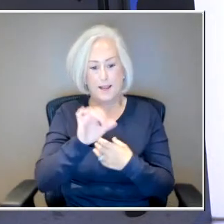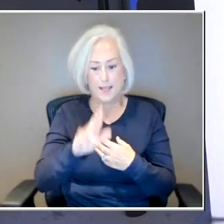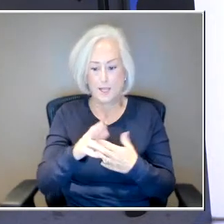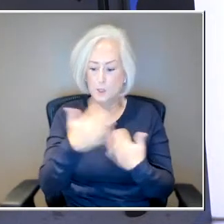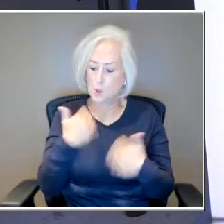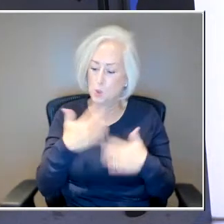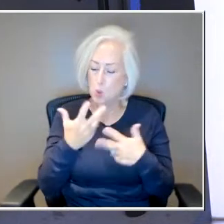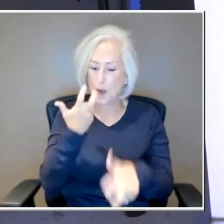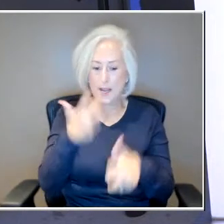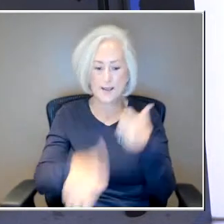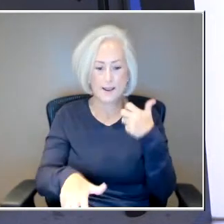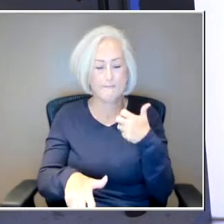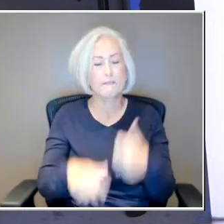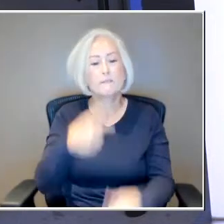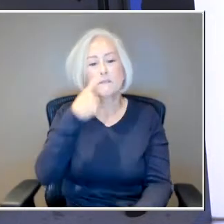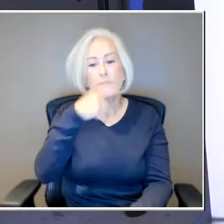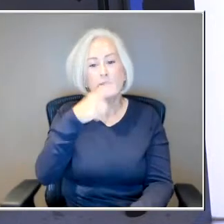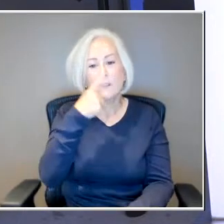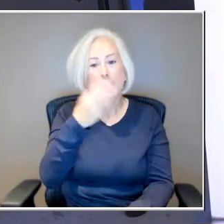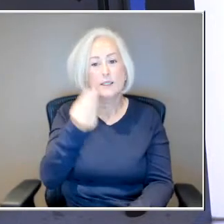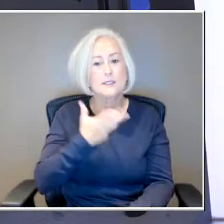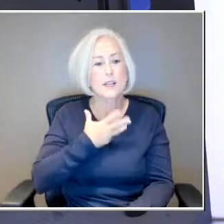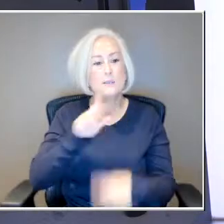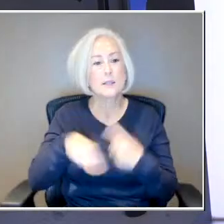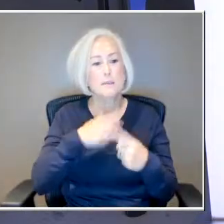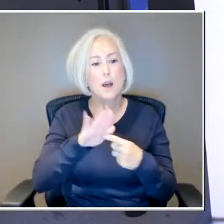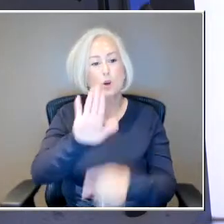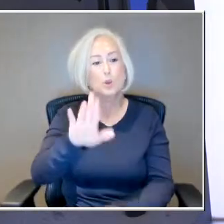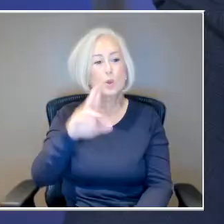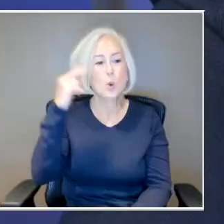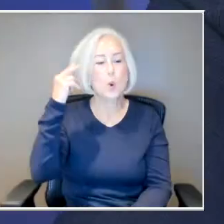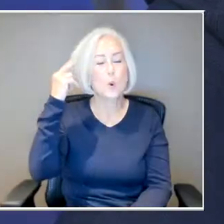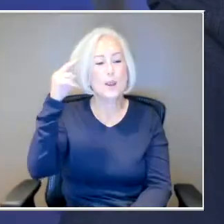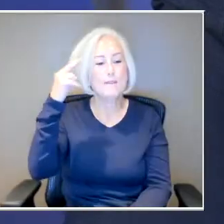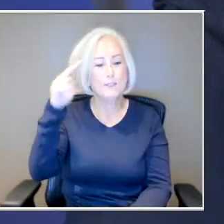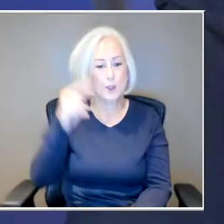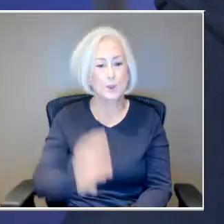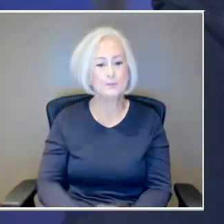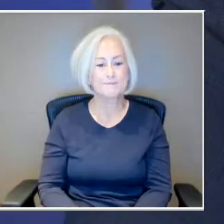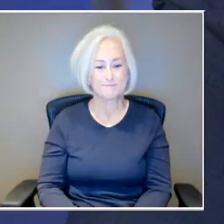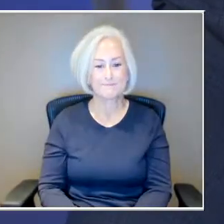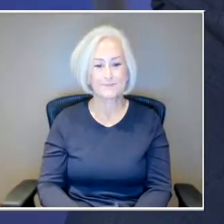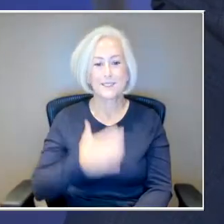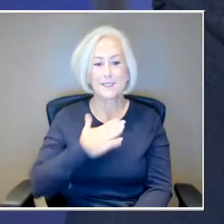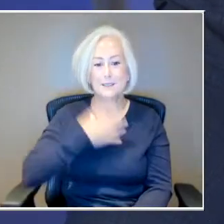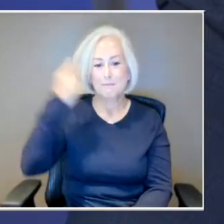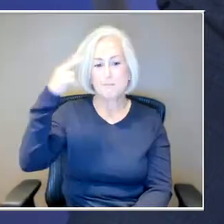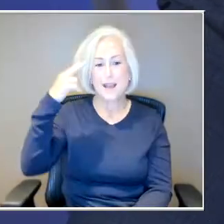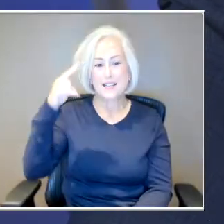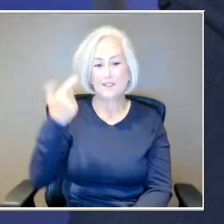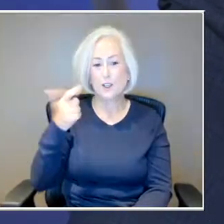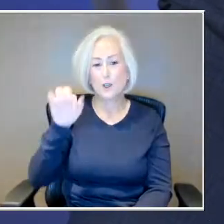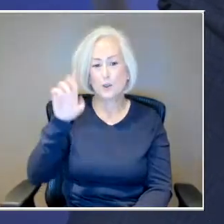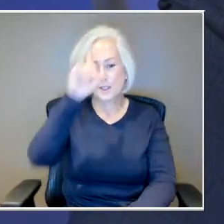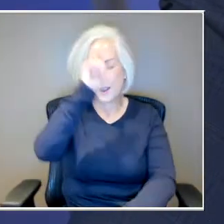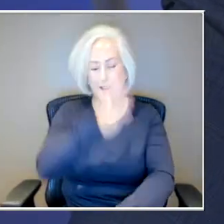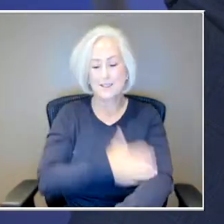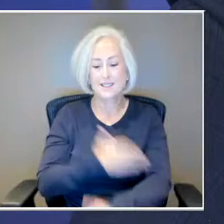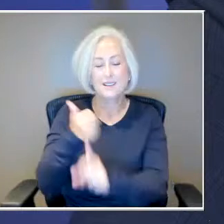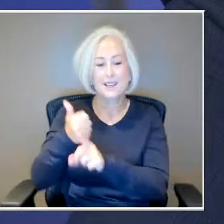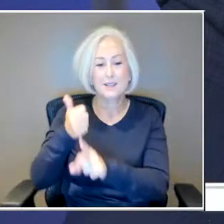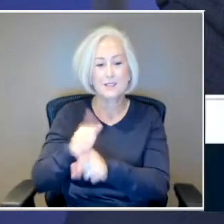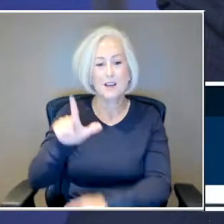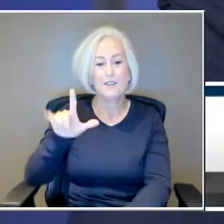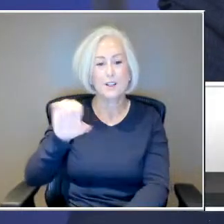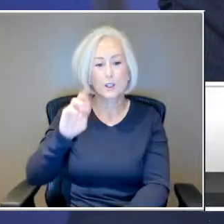conversation. Can you tell us about your nephew? Yeah, my nephew, who's my godson, he was diagnosed with leukemia when he